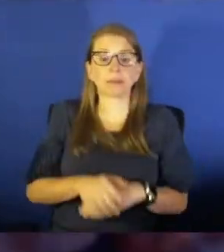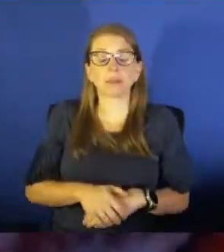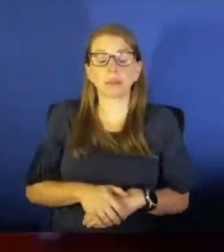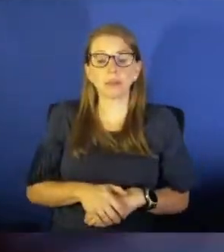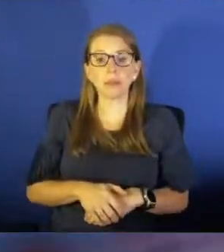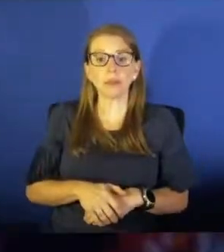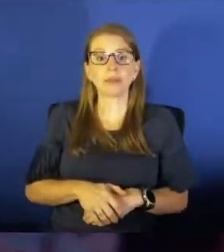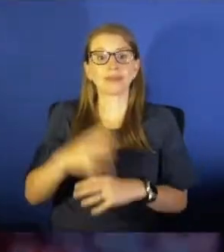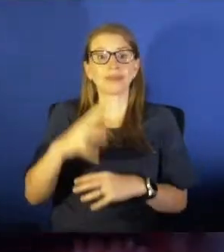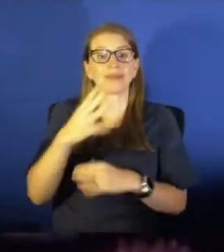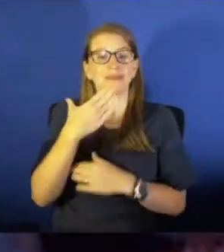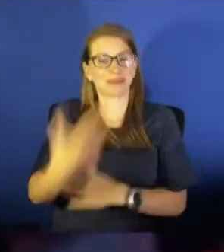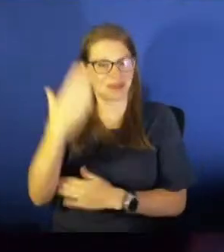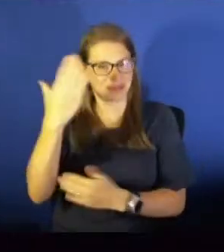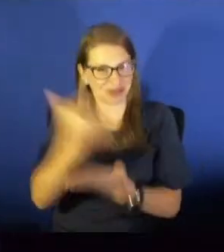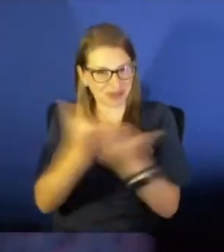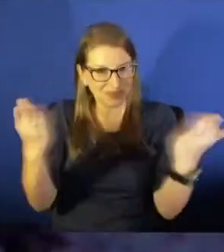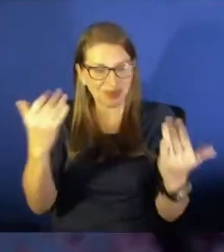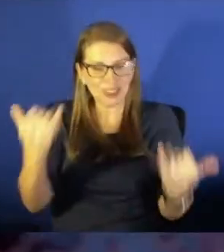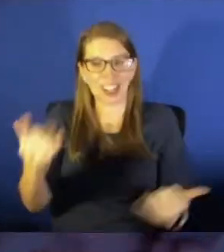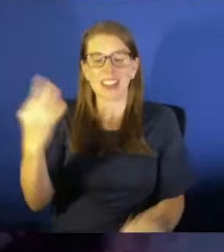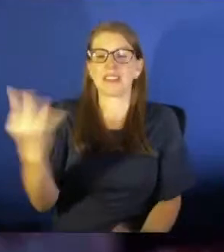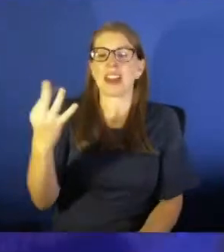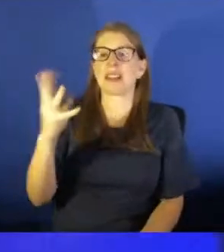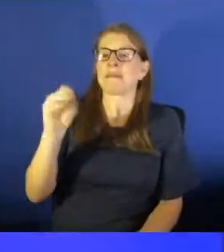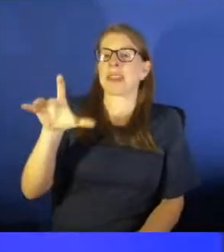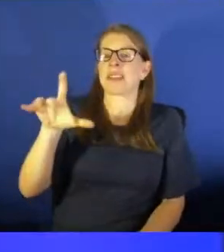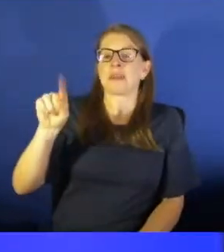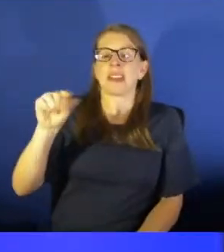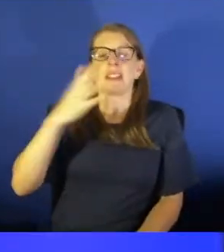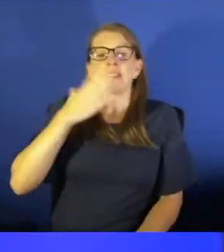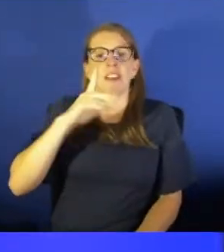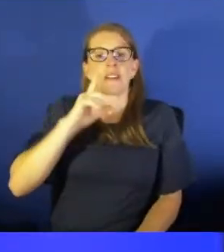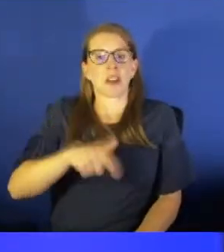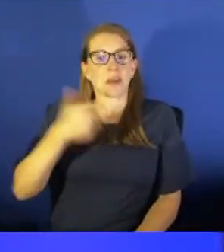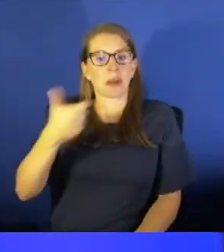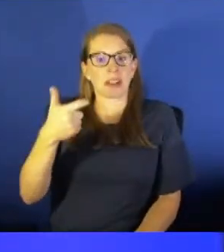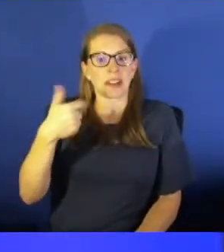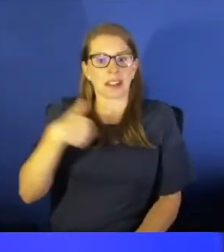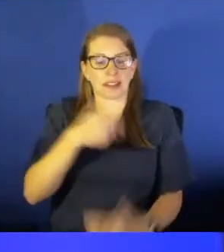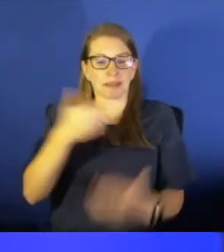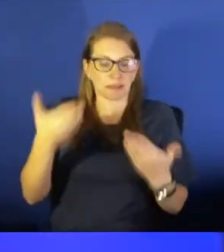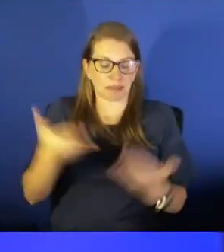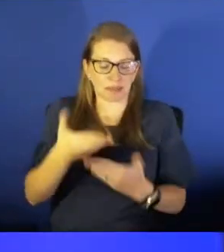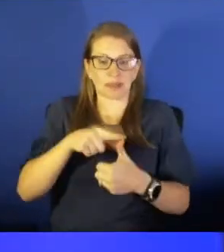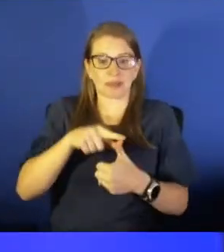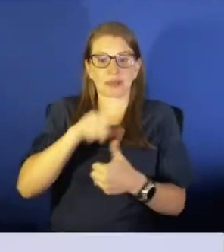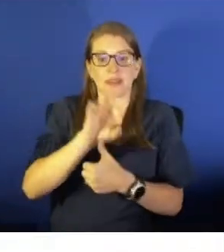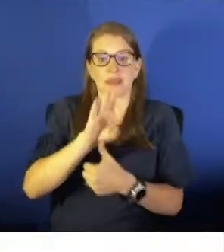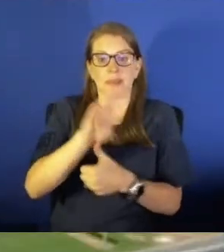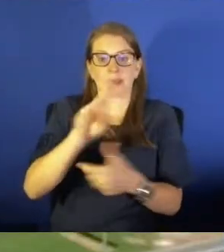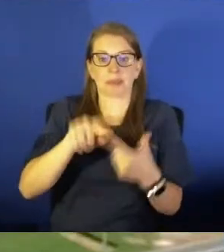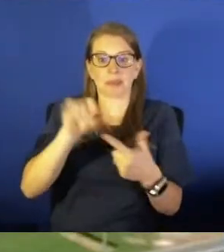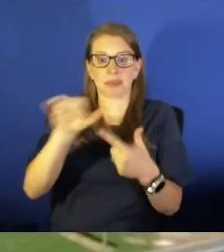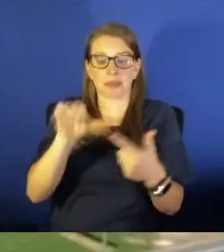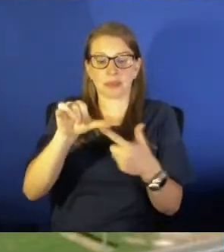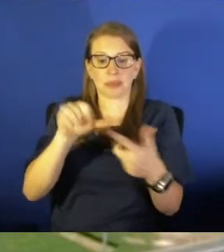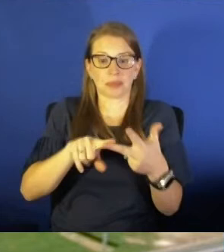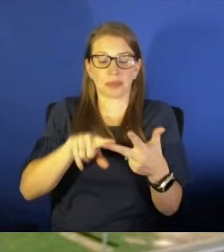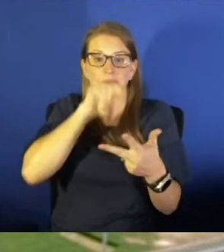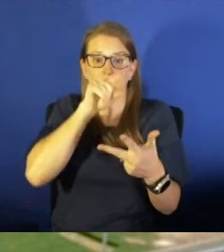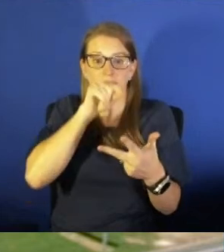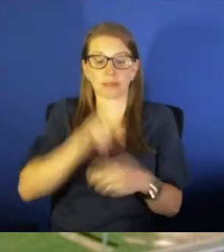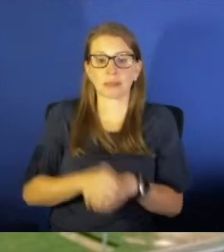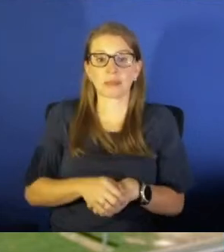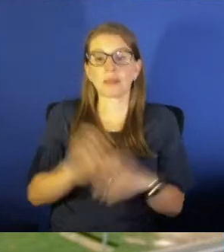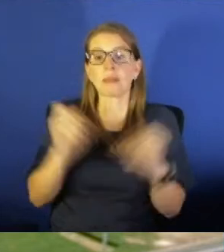And good morning to you. It is Friday, May 20th. Thank you so much for being with us here on Facebook, YouTube, and on Twitter. Coming up, just like winter, summer comes